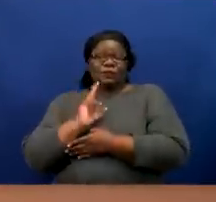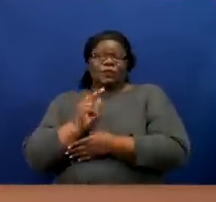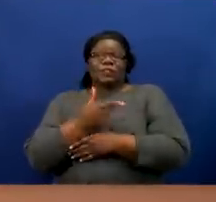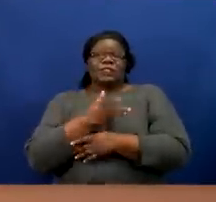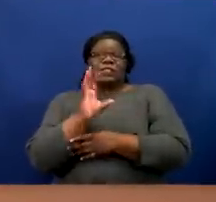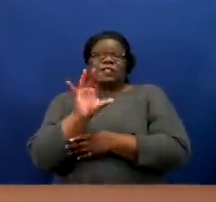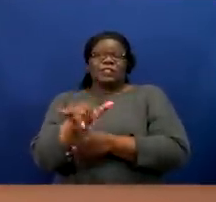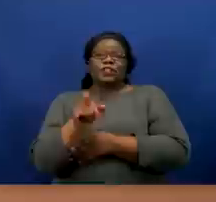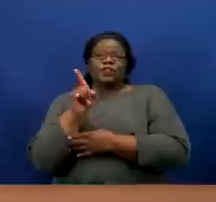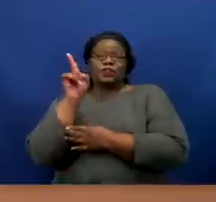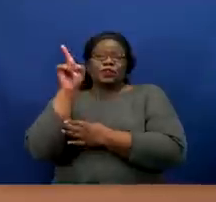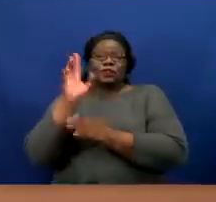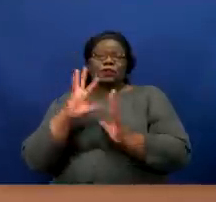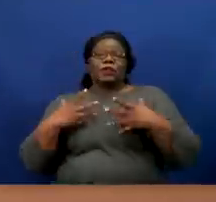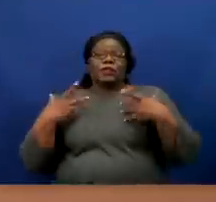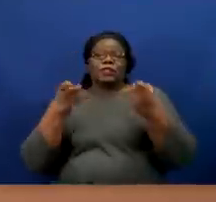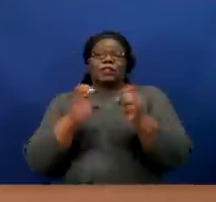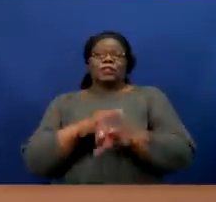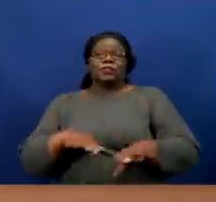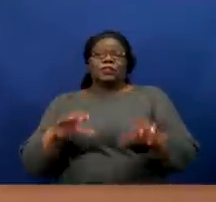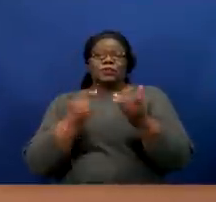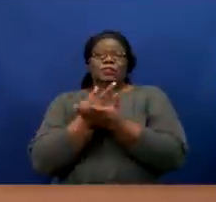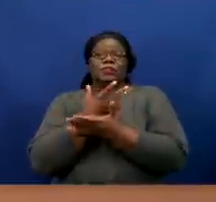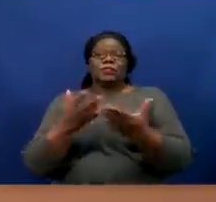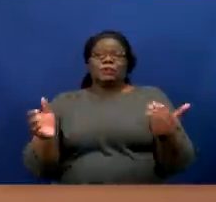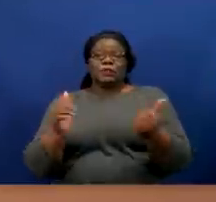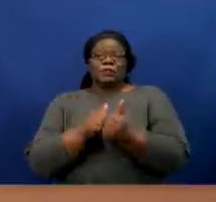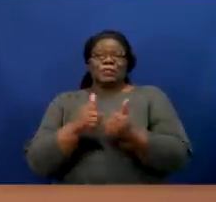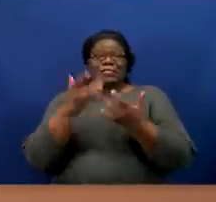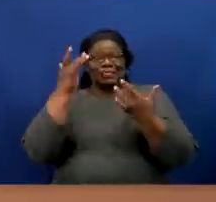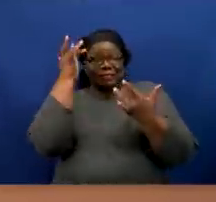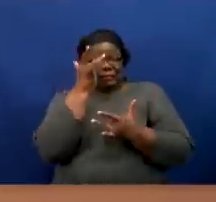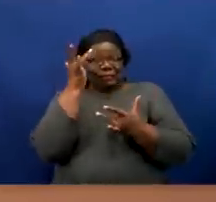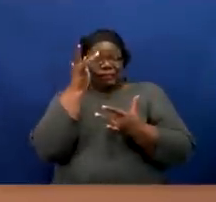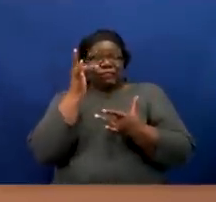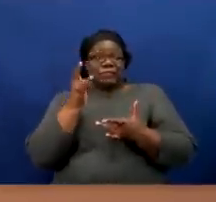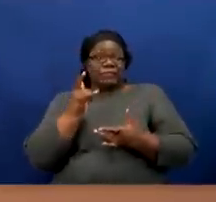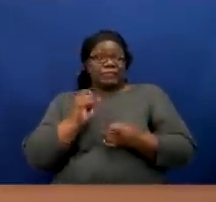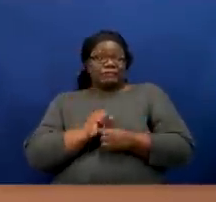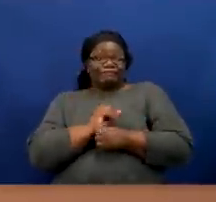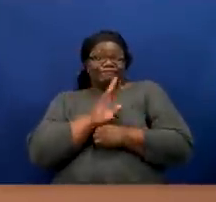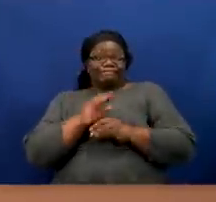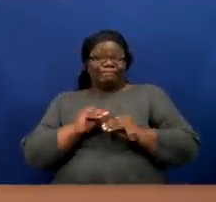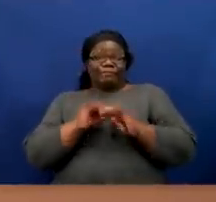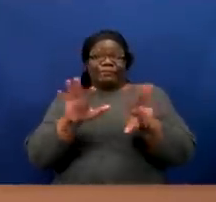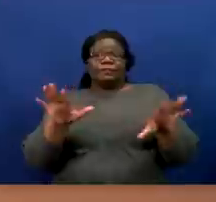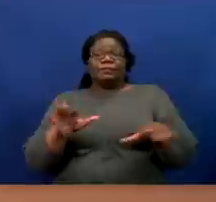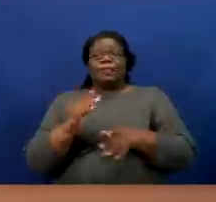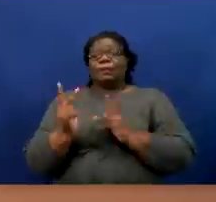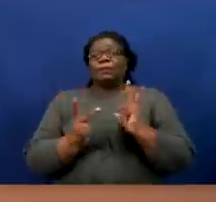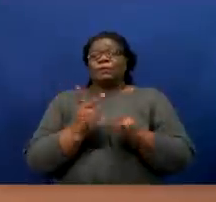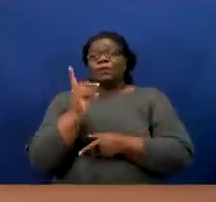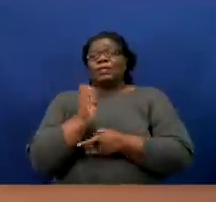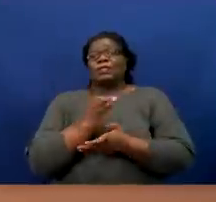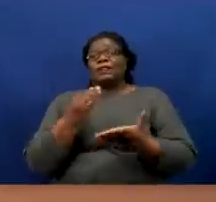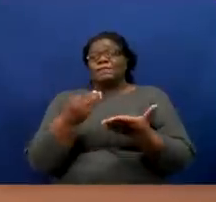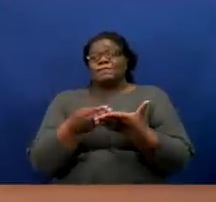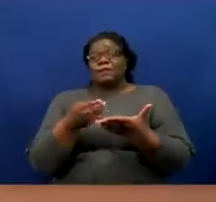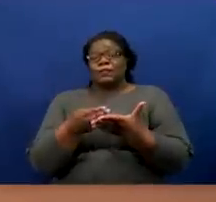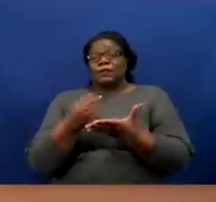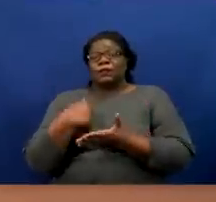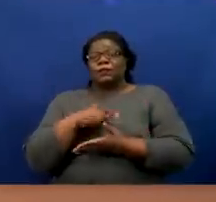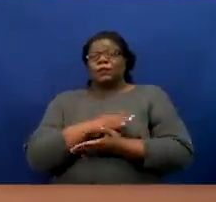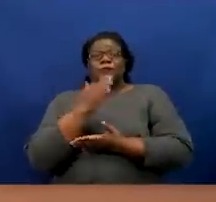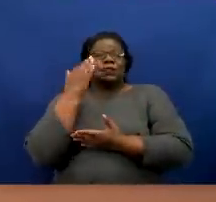You are doing something with this COVID virus, and we thank you. God, some are in need of finances today. We know that you